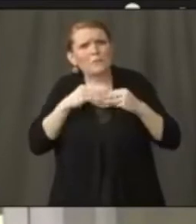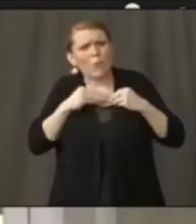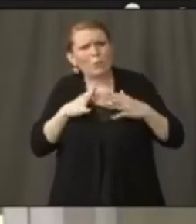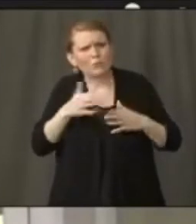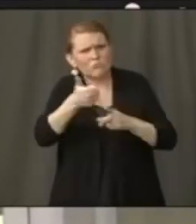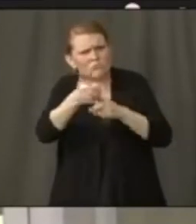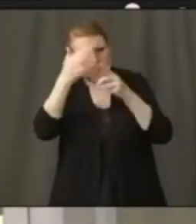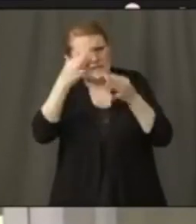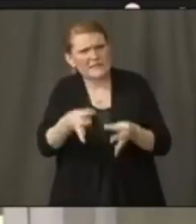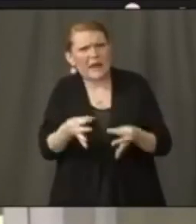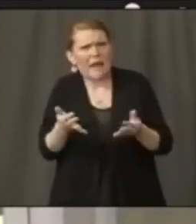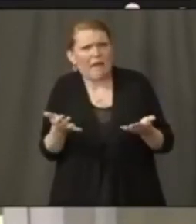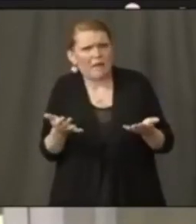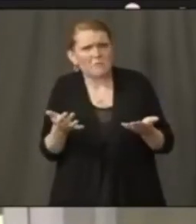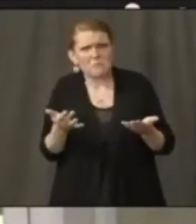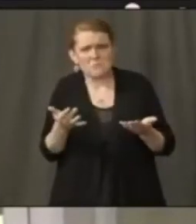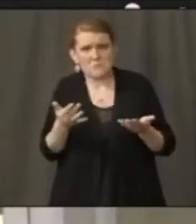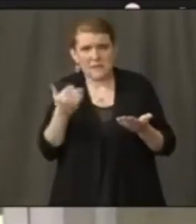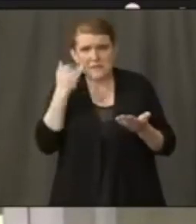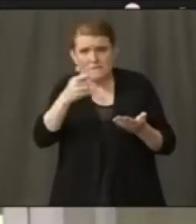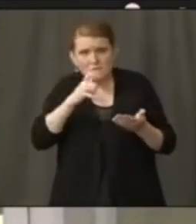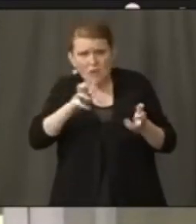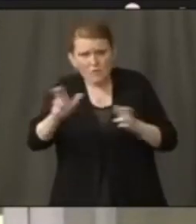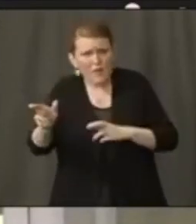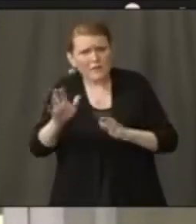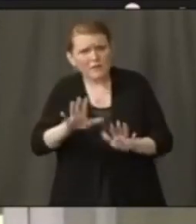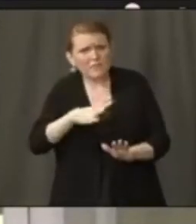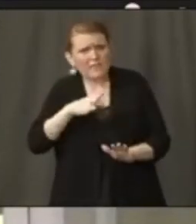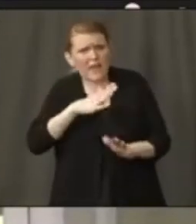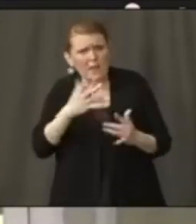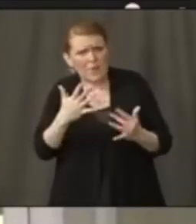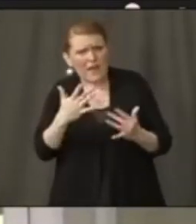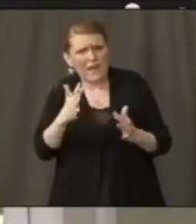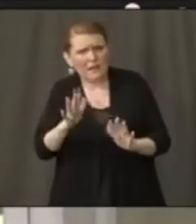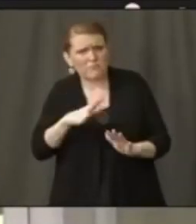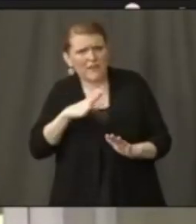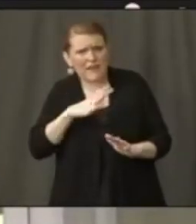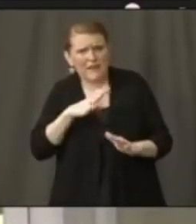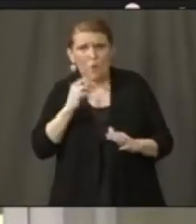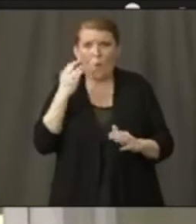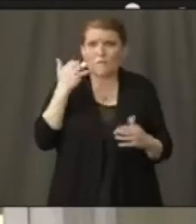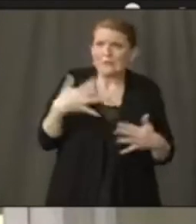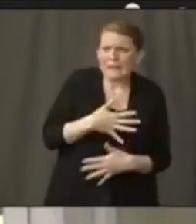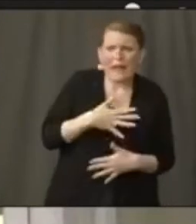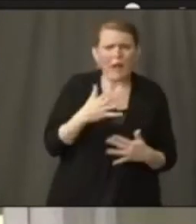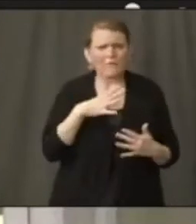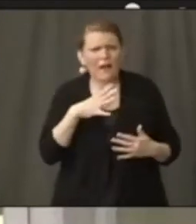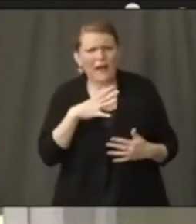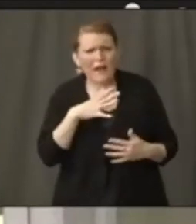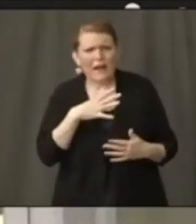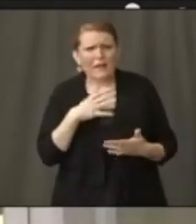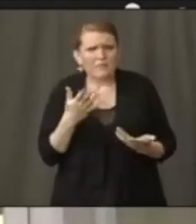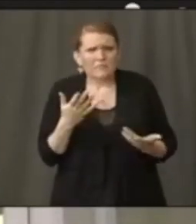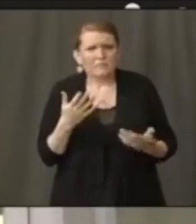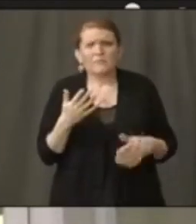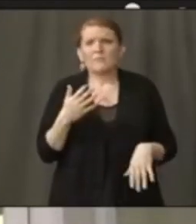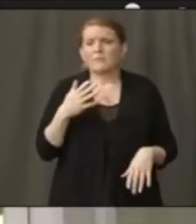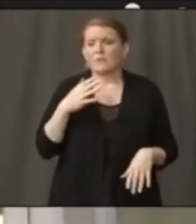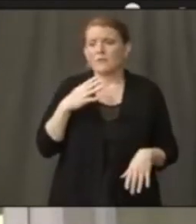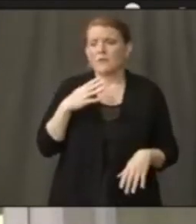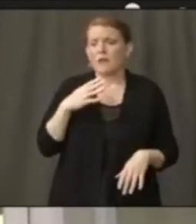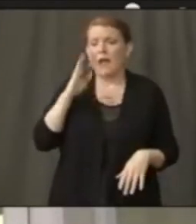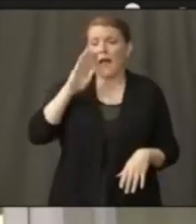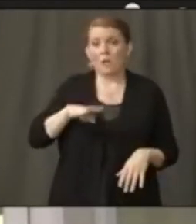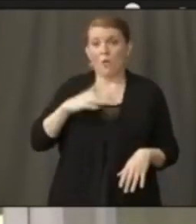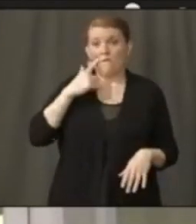you heard me say before. And I think I will treat takeout in the beginning I will treat outside dining in